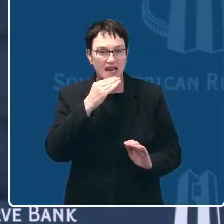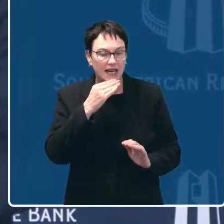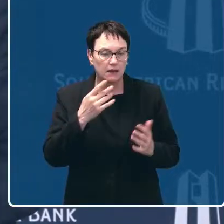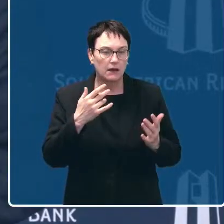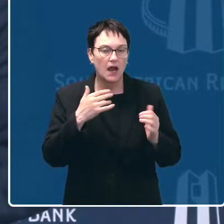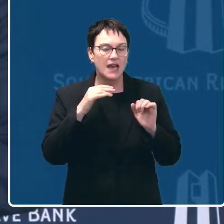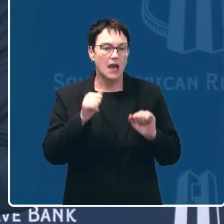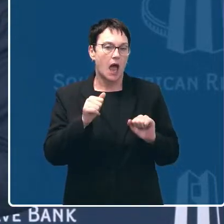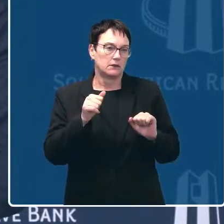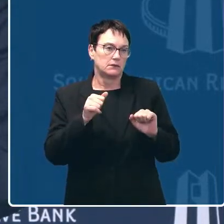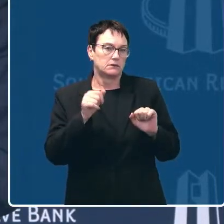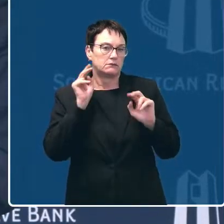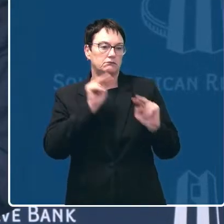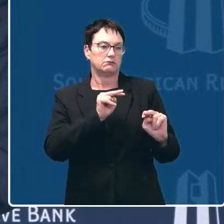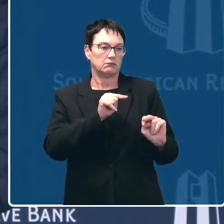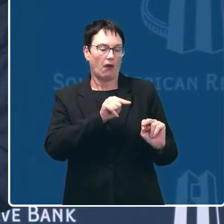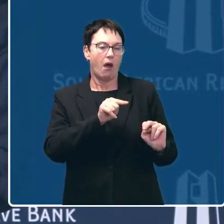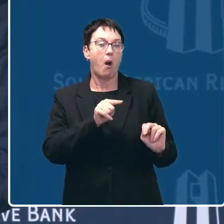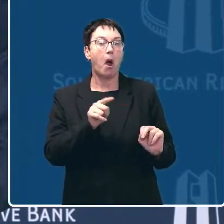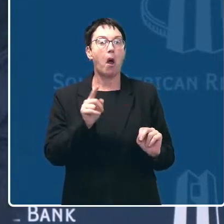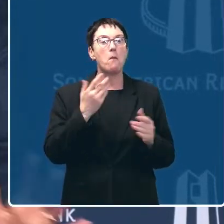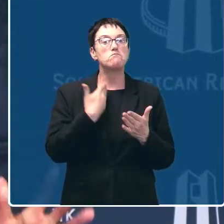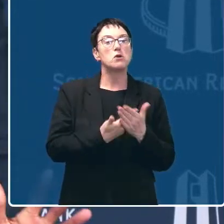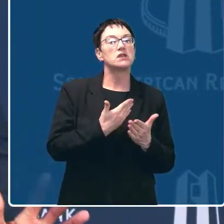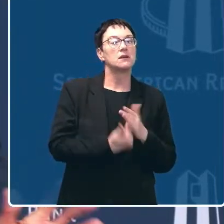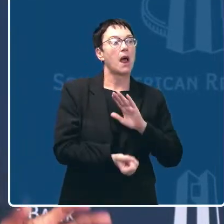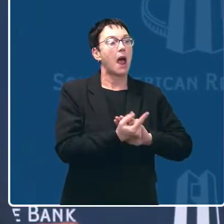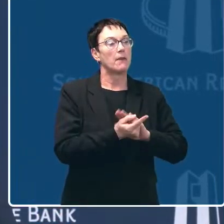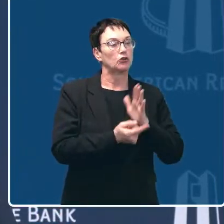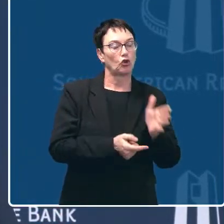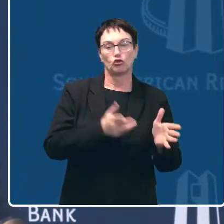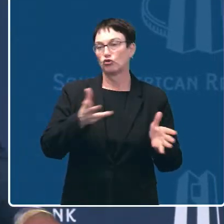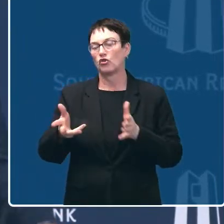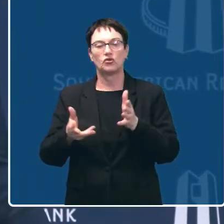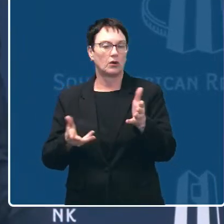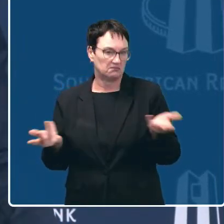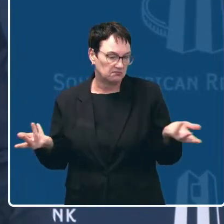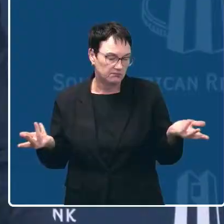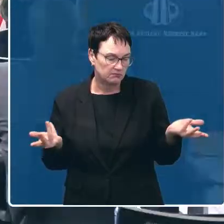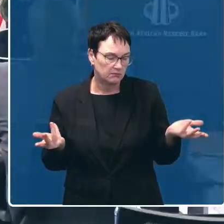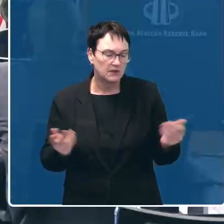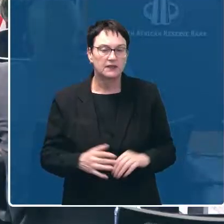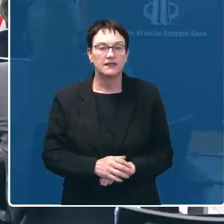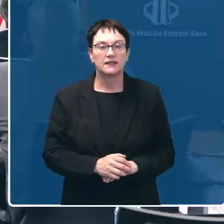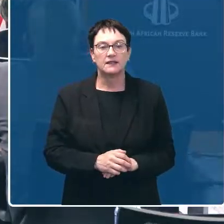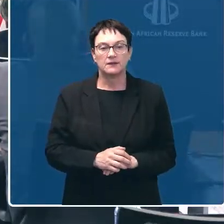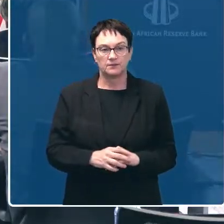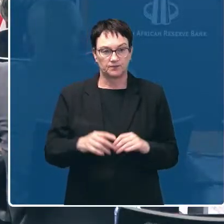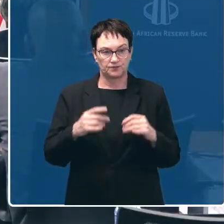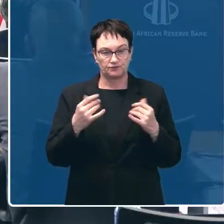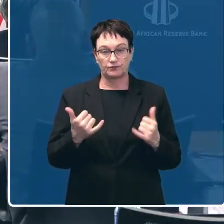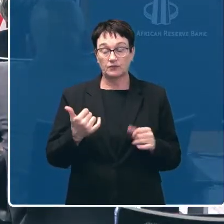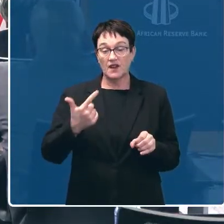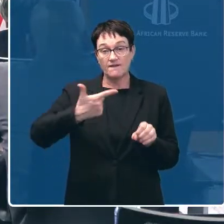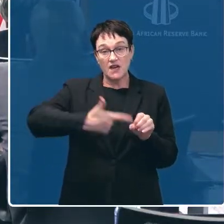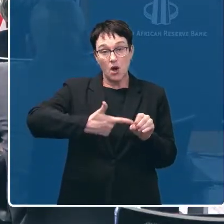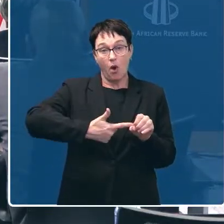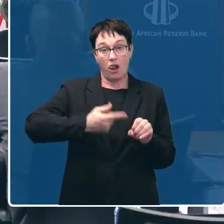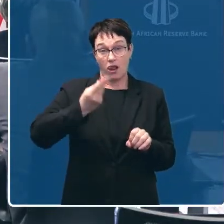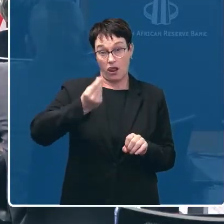that. I have spelled that out. Alistair, the impact of the fuel levy is in the